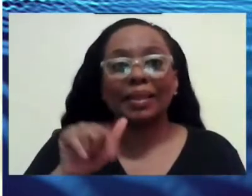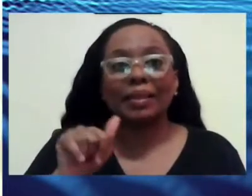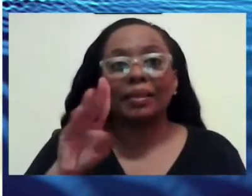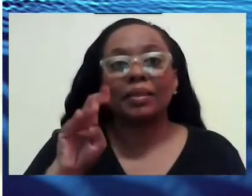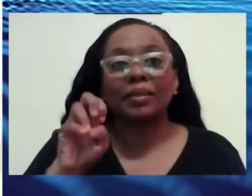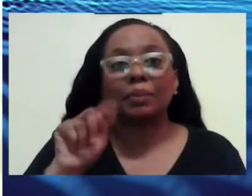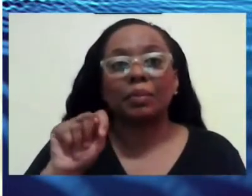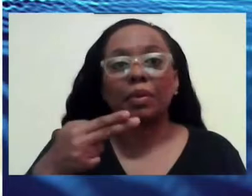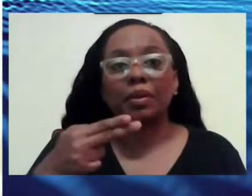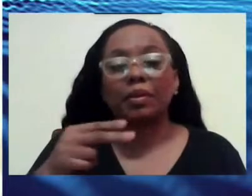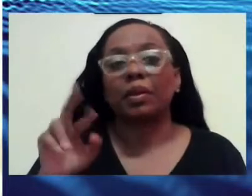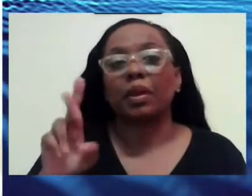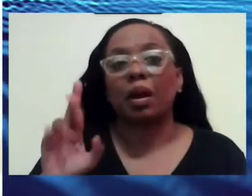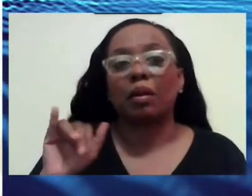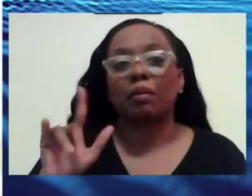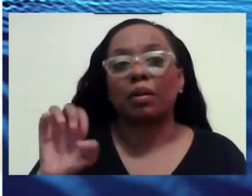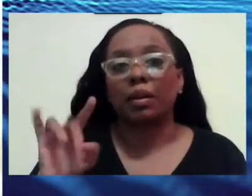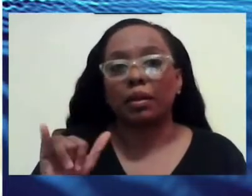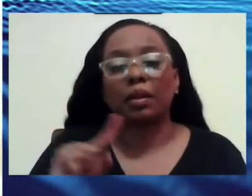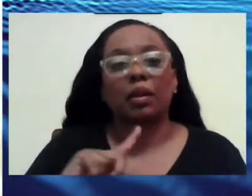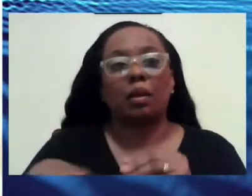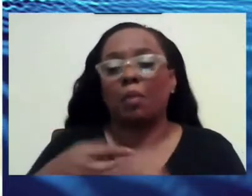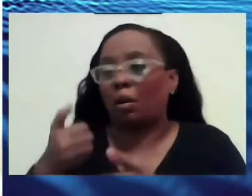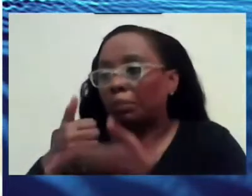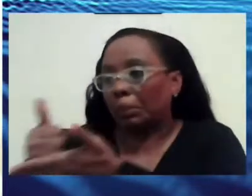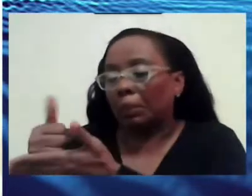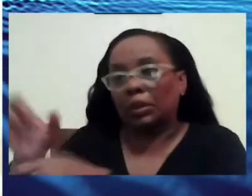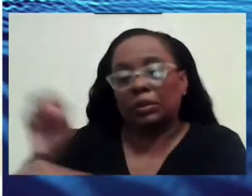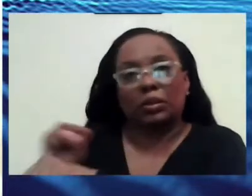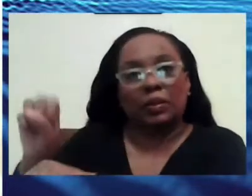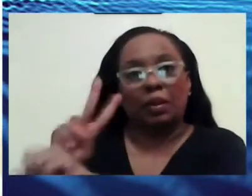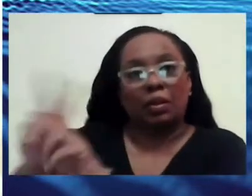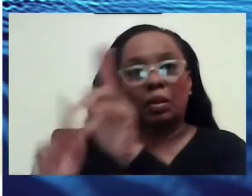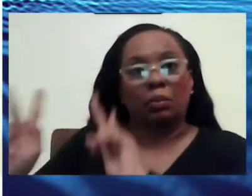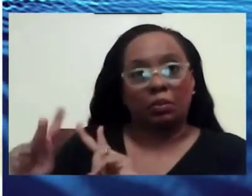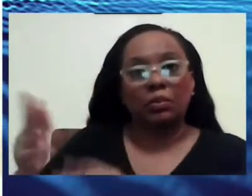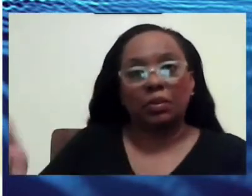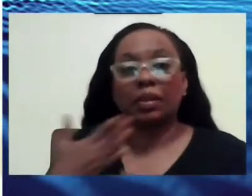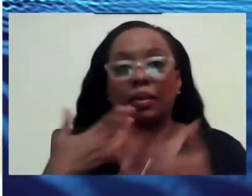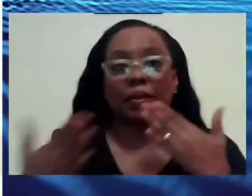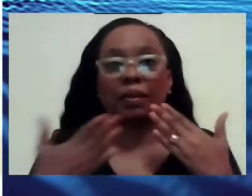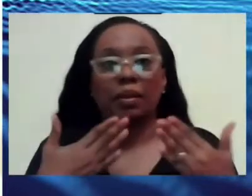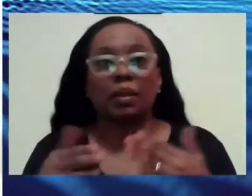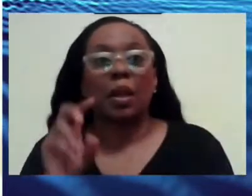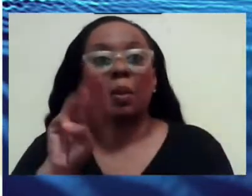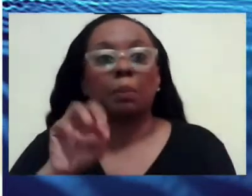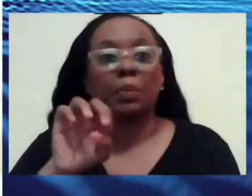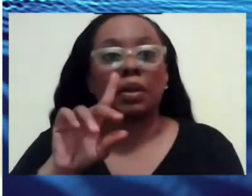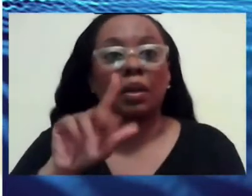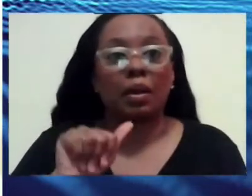Ms. Elizabeth Riley, on relief efforts for the people of St. Vincent and the Grenadines. Thank you, members of the